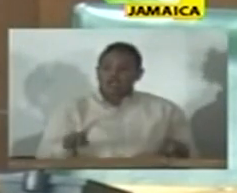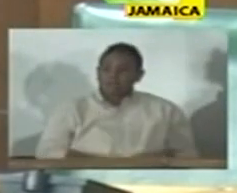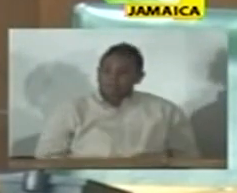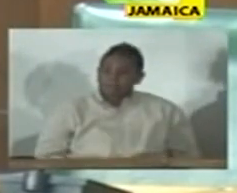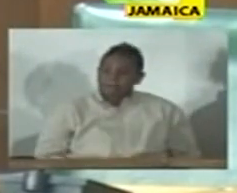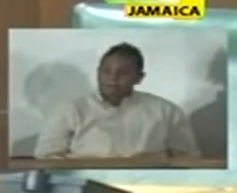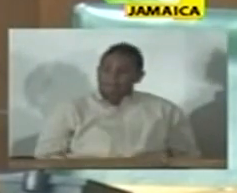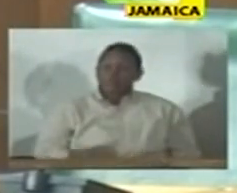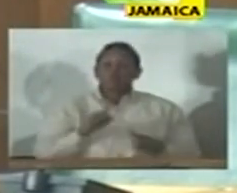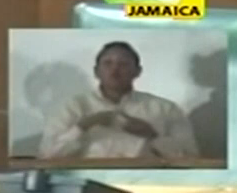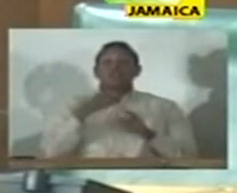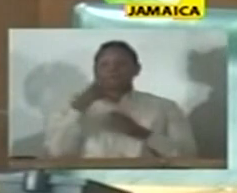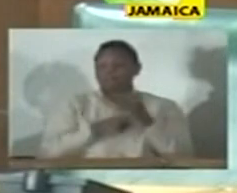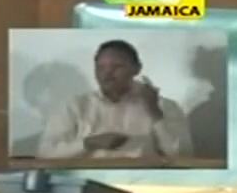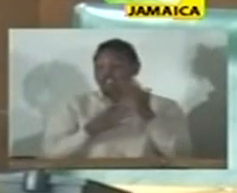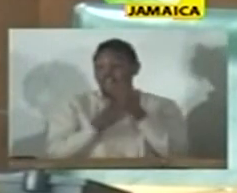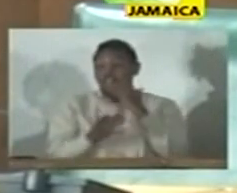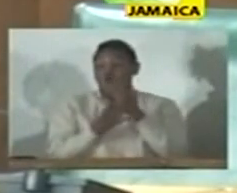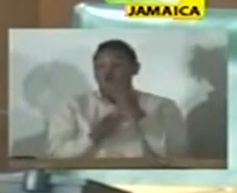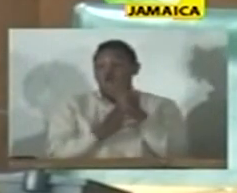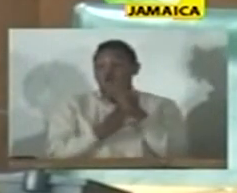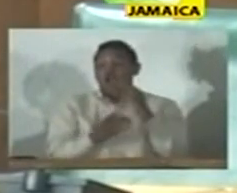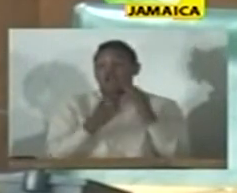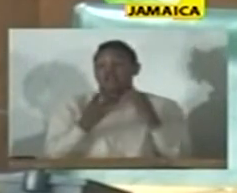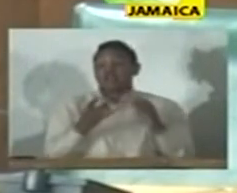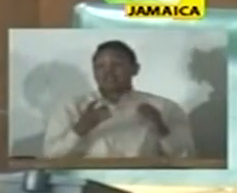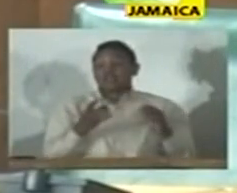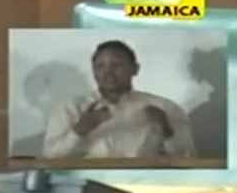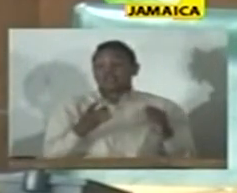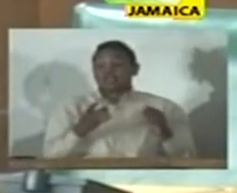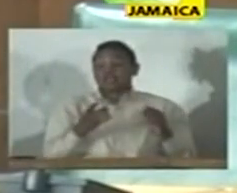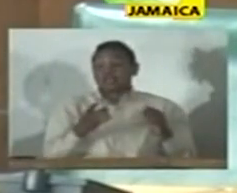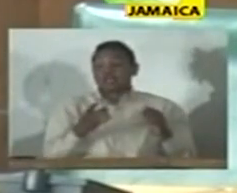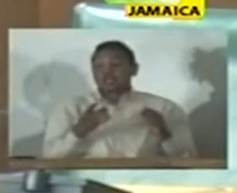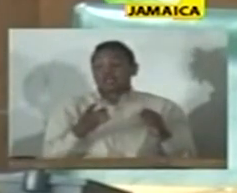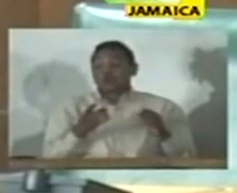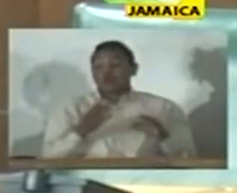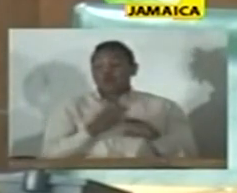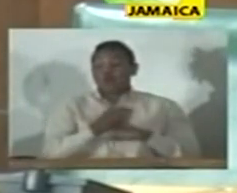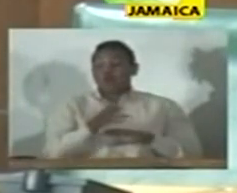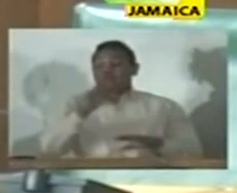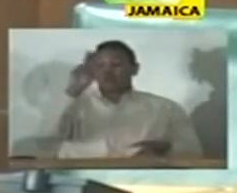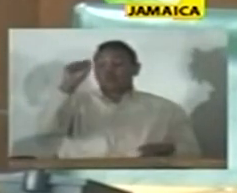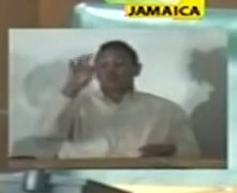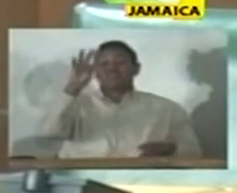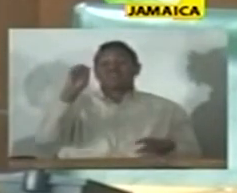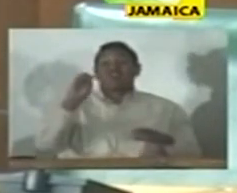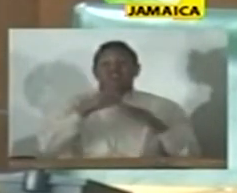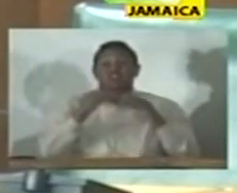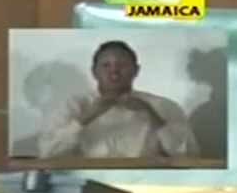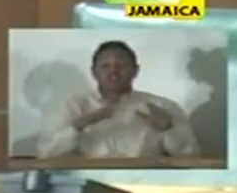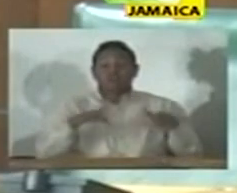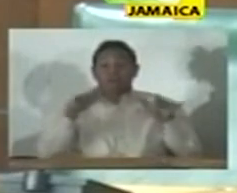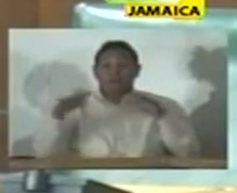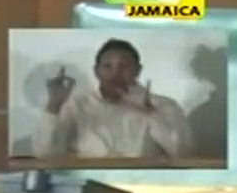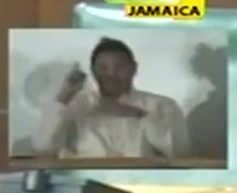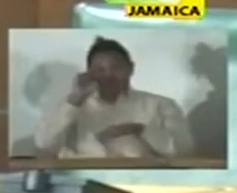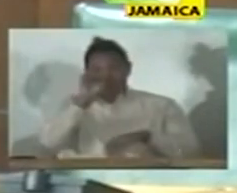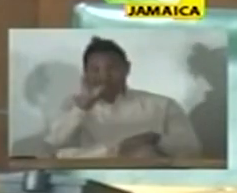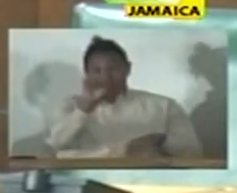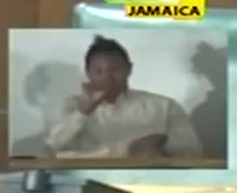the price of oil, Mr. President and colleagues, exceed US $40 per barrel,